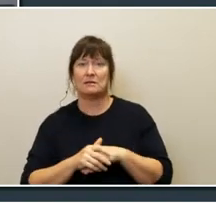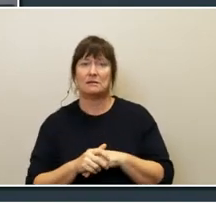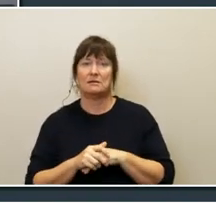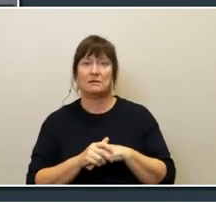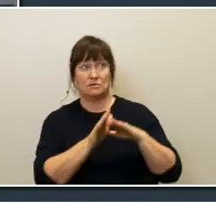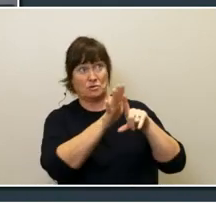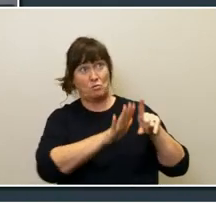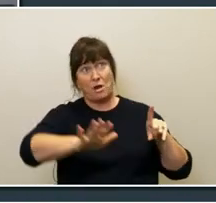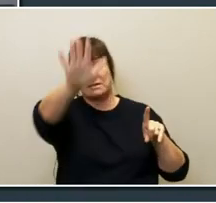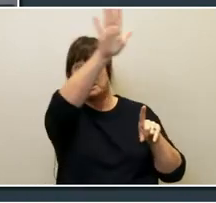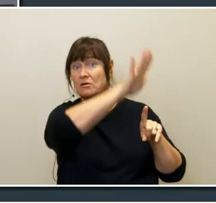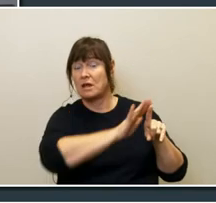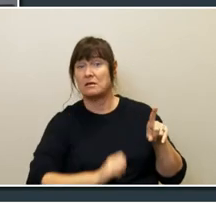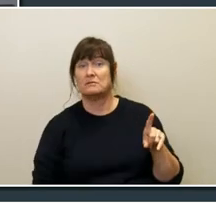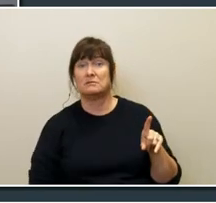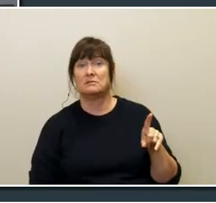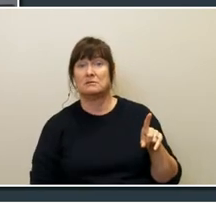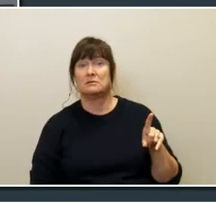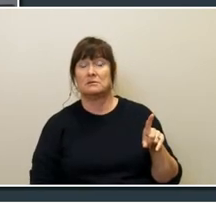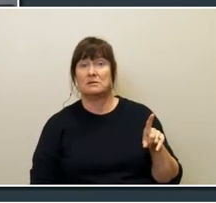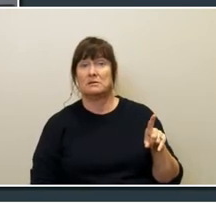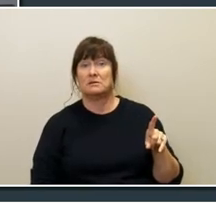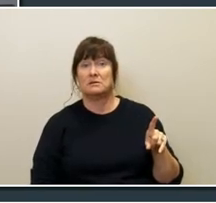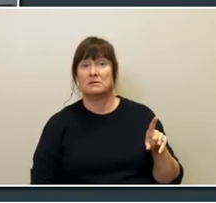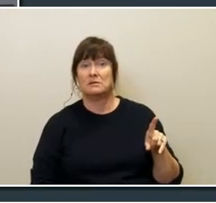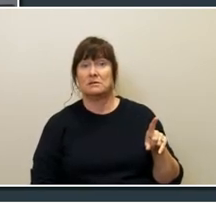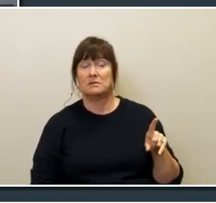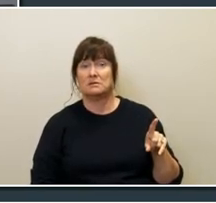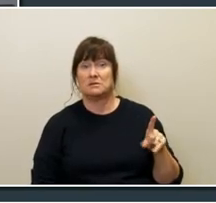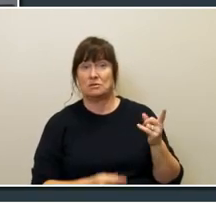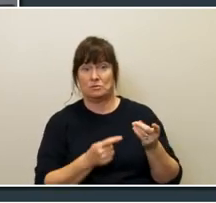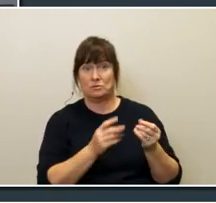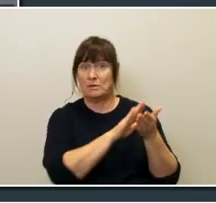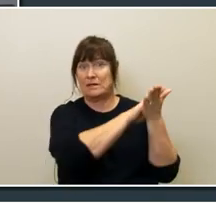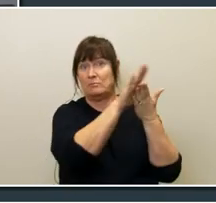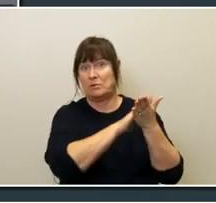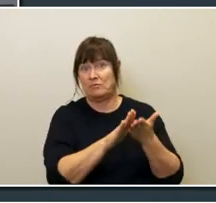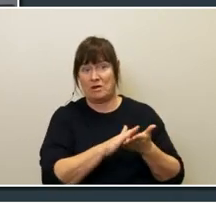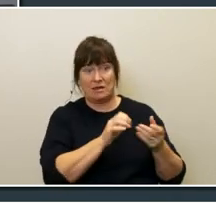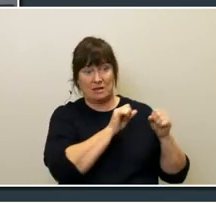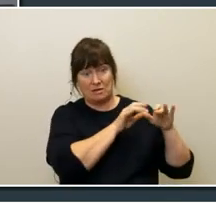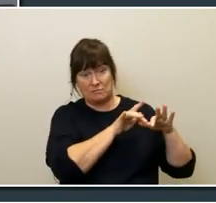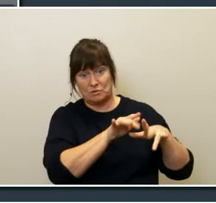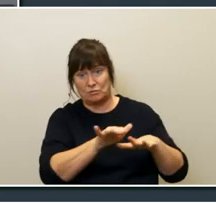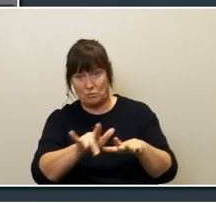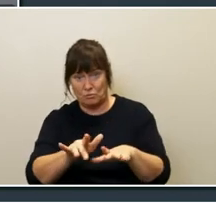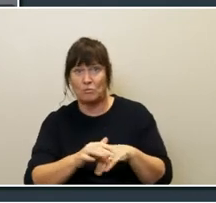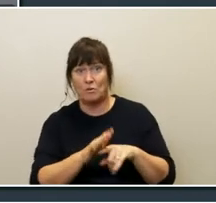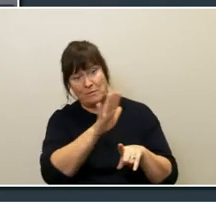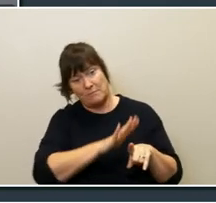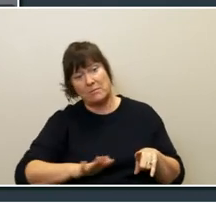It serves a wide area for purification of anything sediment that comes down.